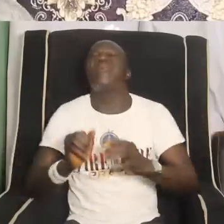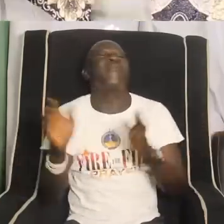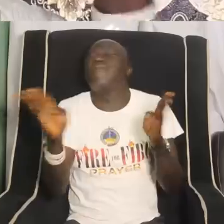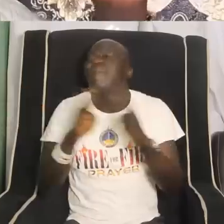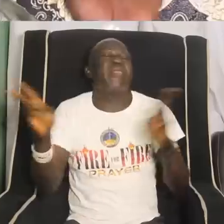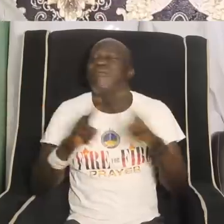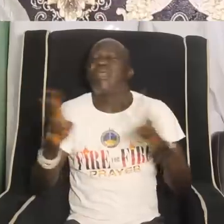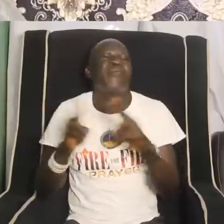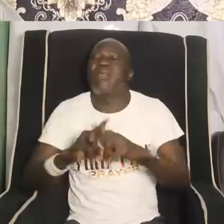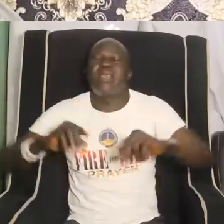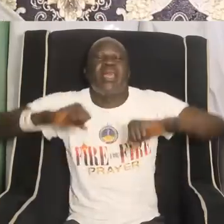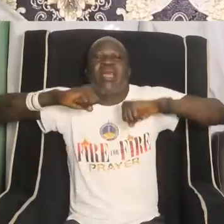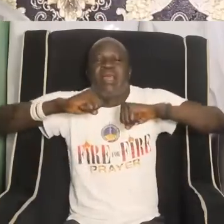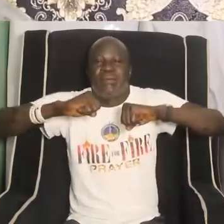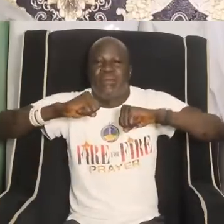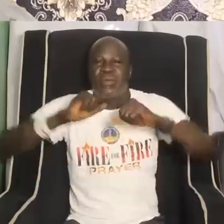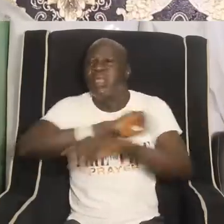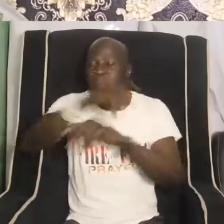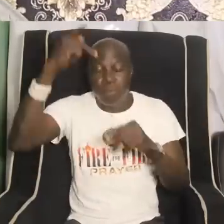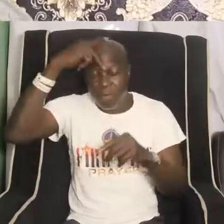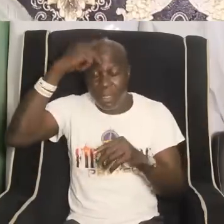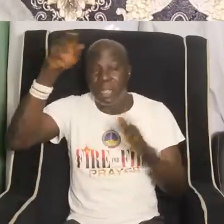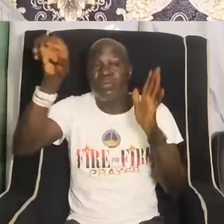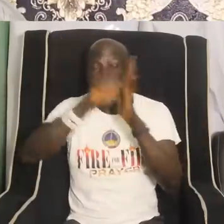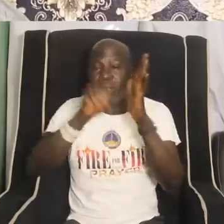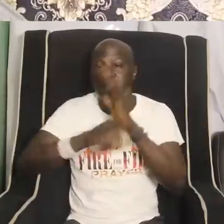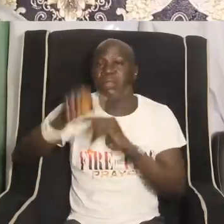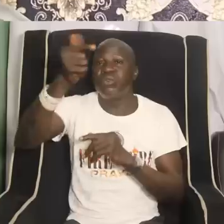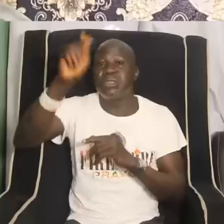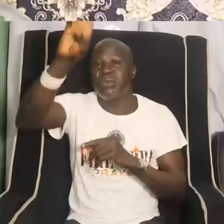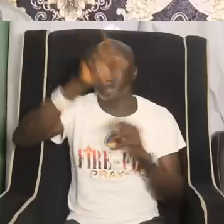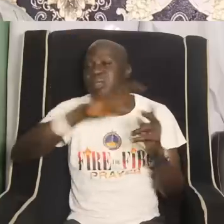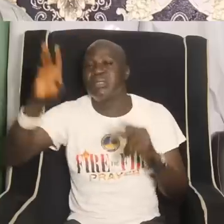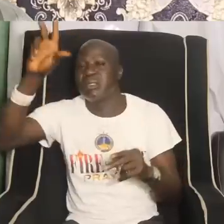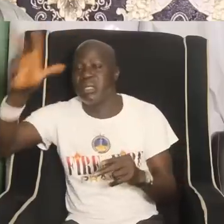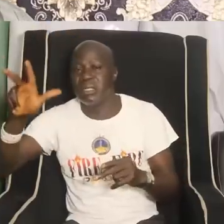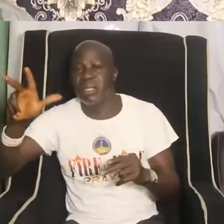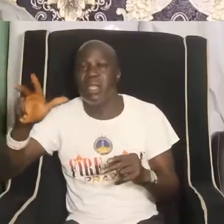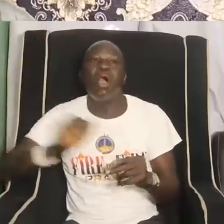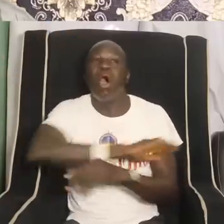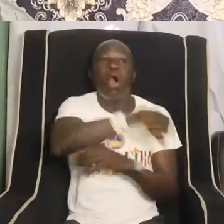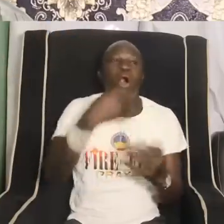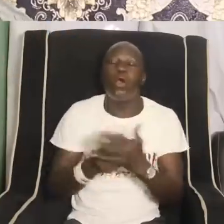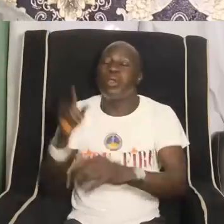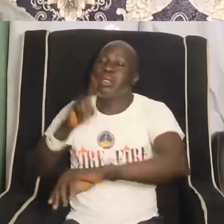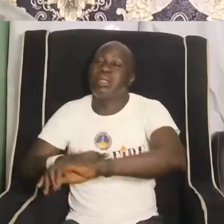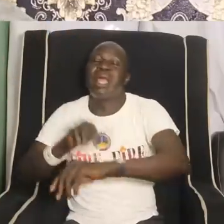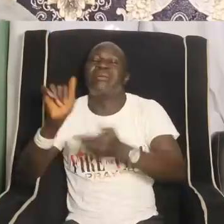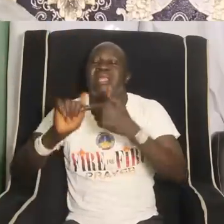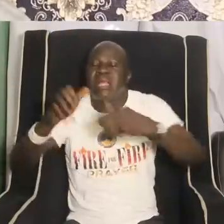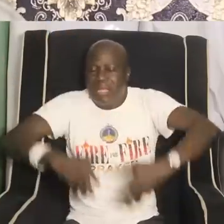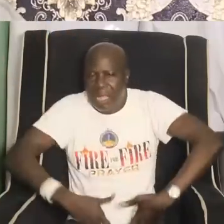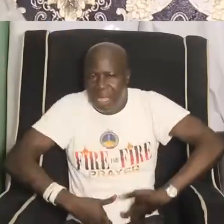you made it. It's every other bowl. Oh, wait, 27:3. Robert chapter 27. So what? Hold on to this. Oh, wait, that you be no man did